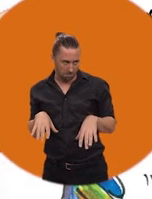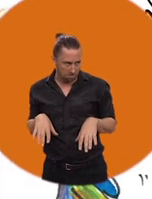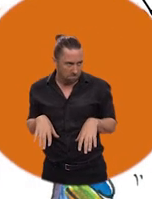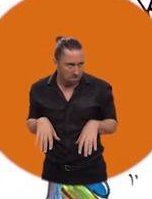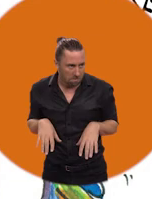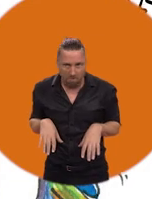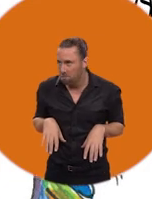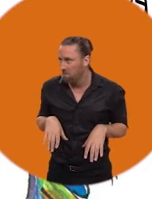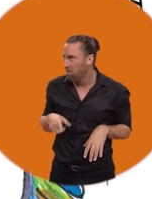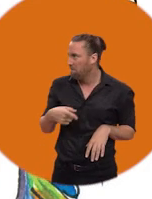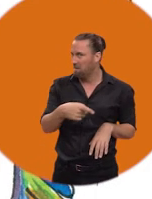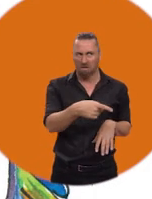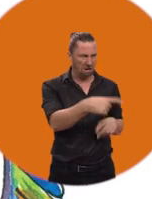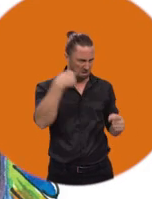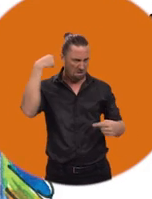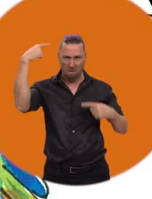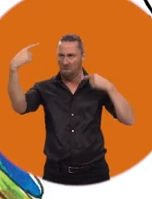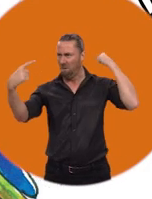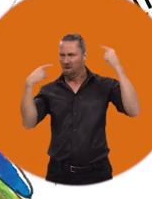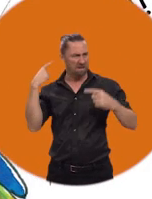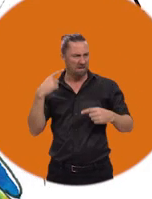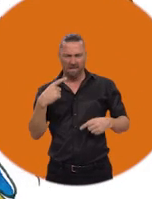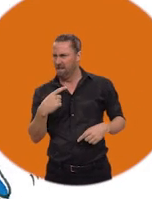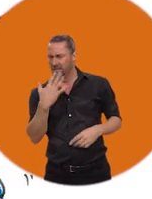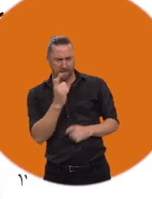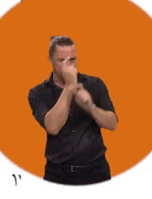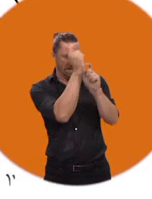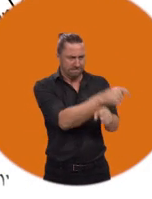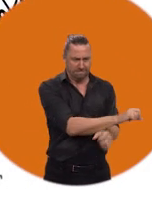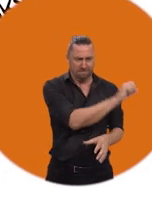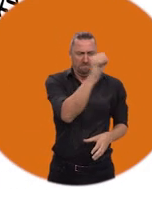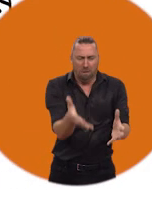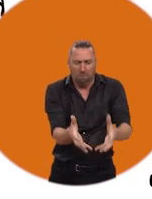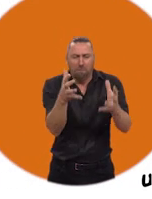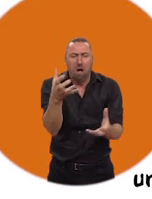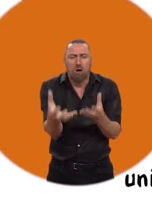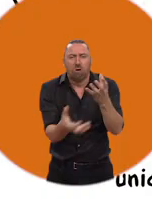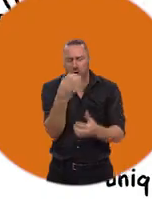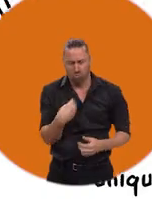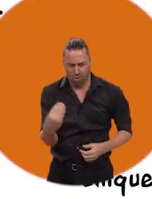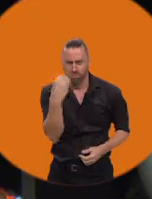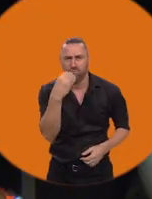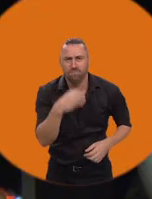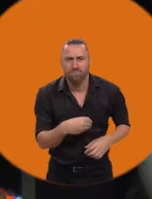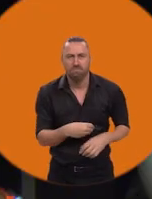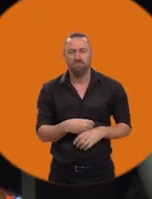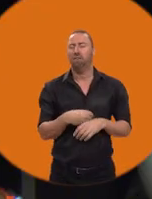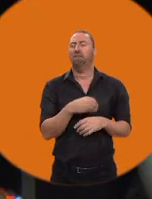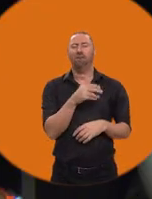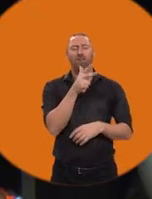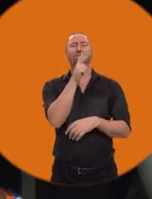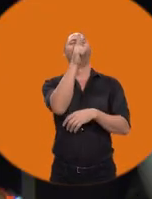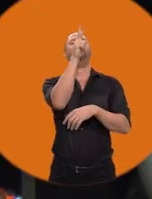this hullabaloo. Maybe this chicken was best off in a stew. Kookaburra laughed, saying, what